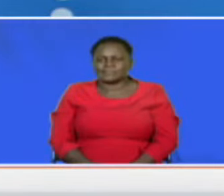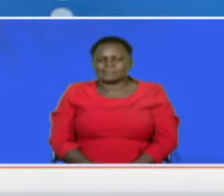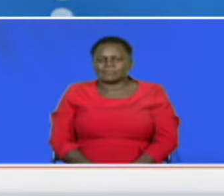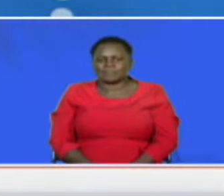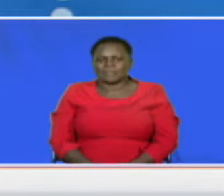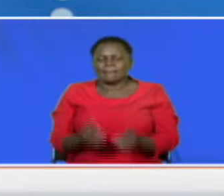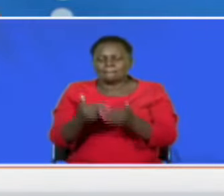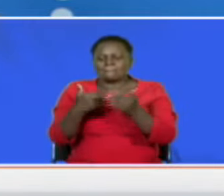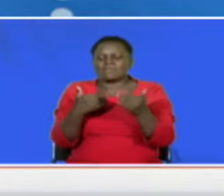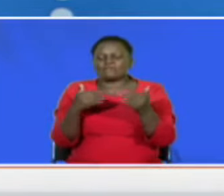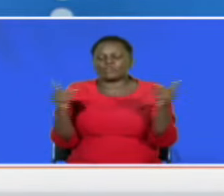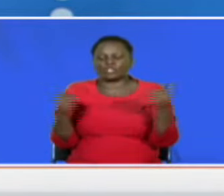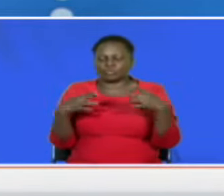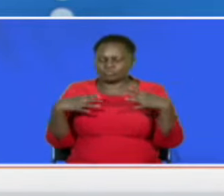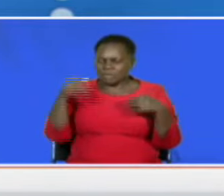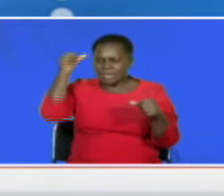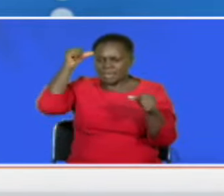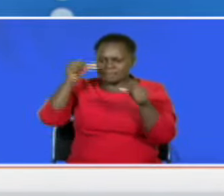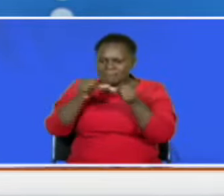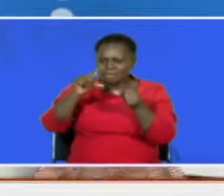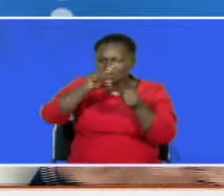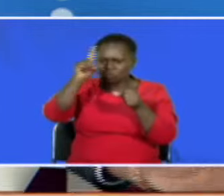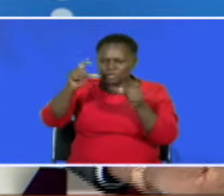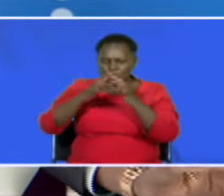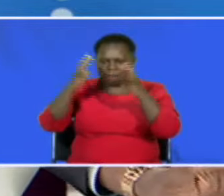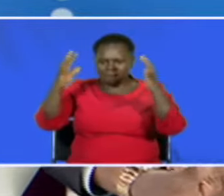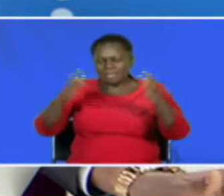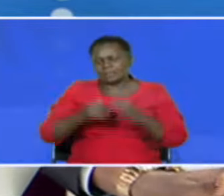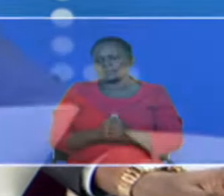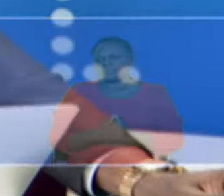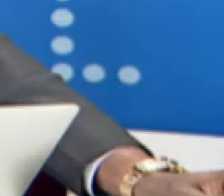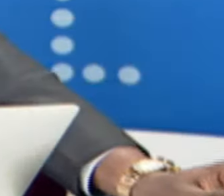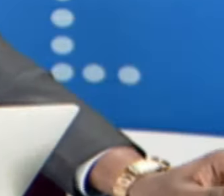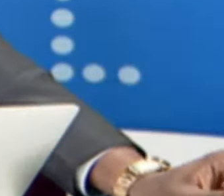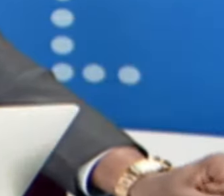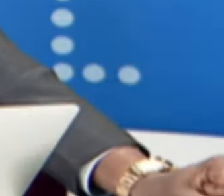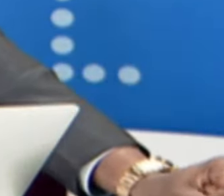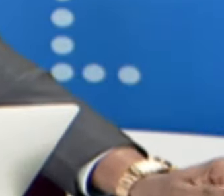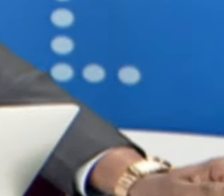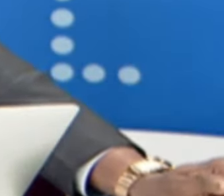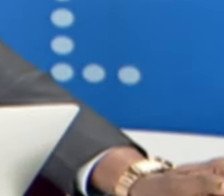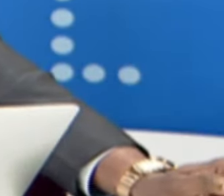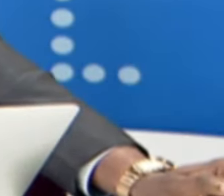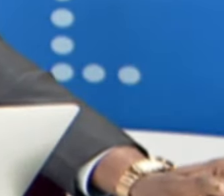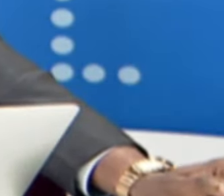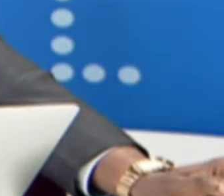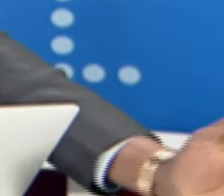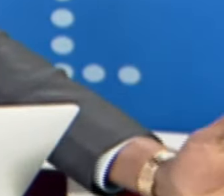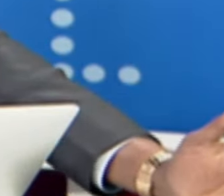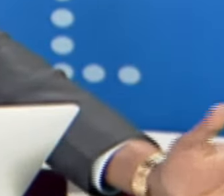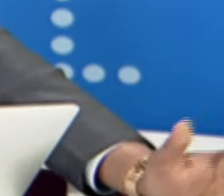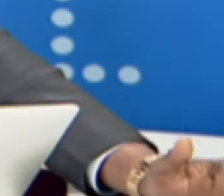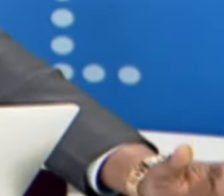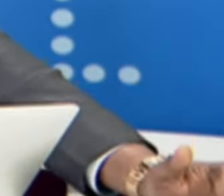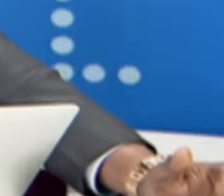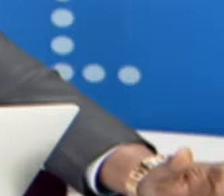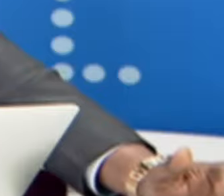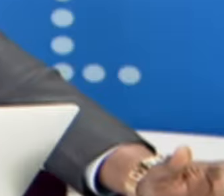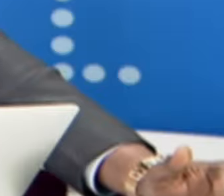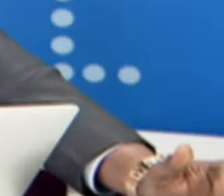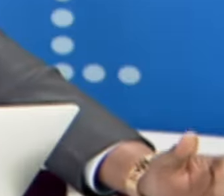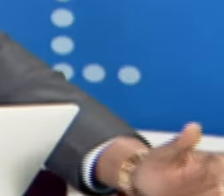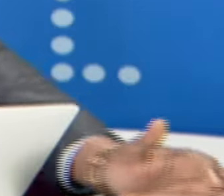All right, before we take the break, let's remind you of our big question tonight. A lease of political life granted by the court, albeit temporary,